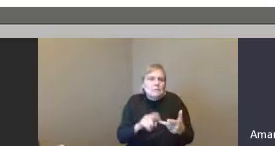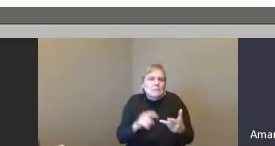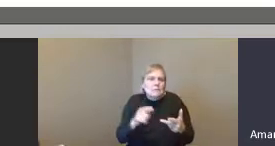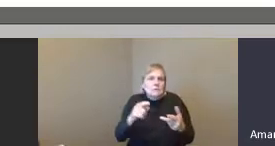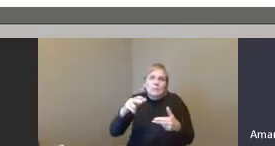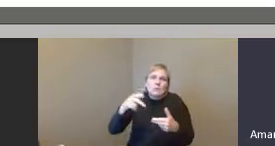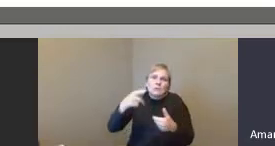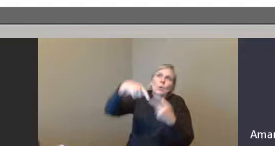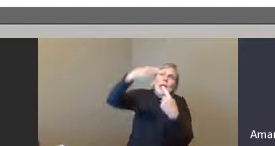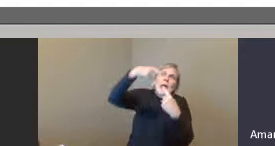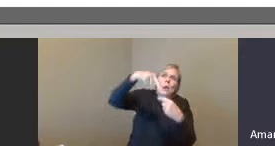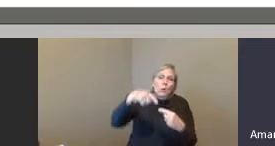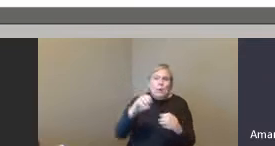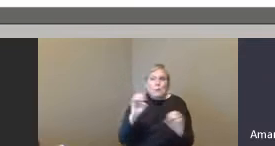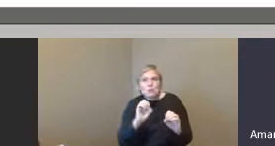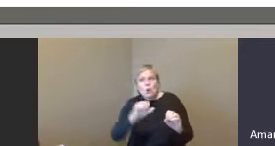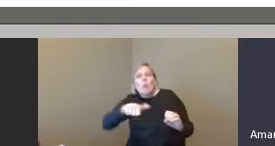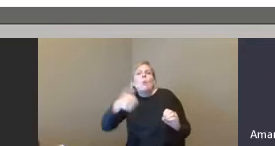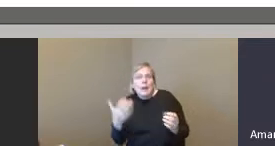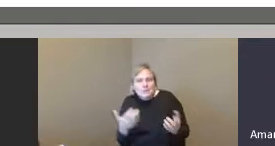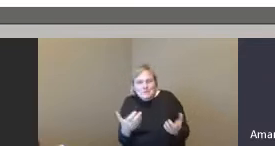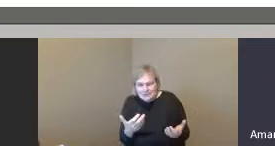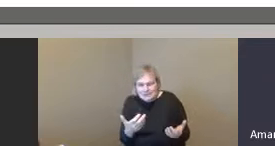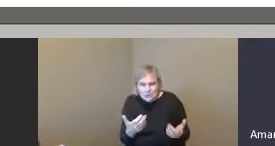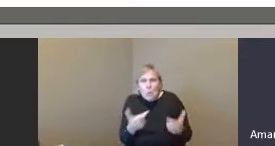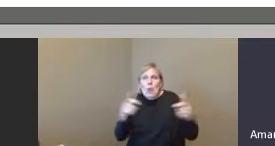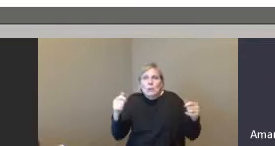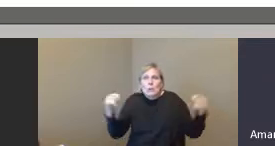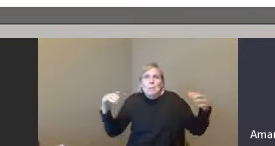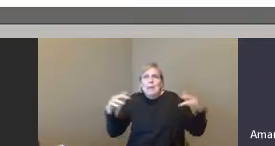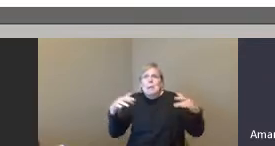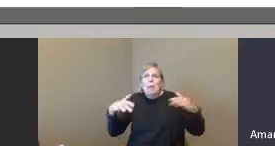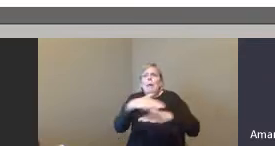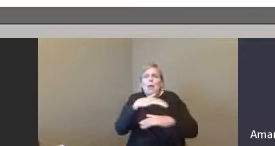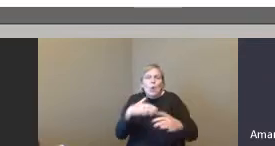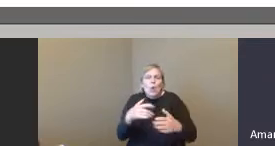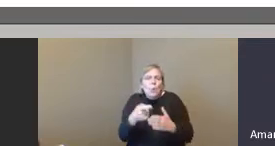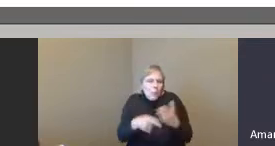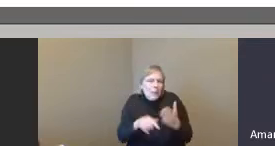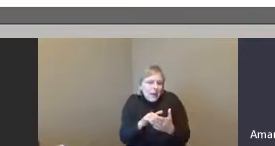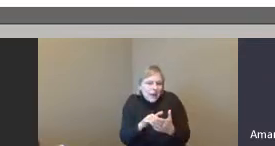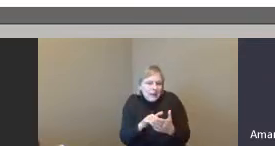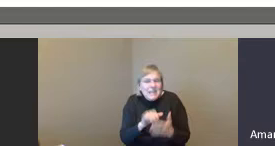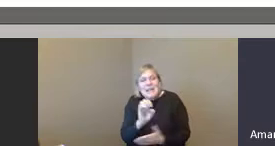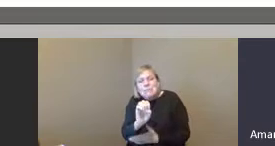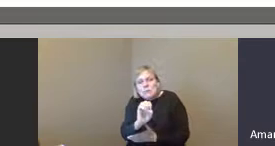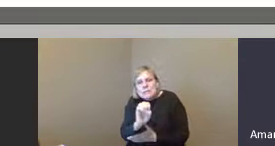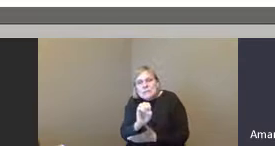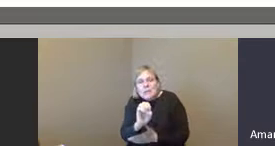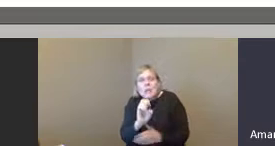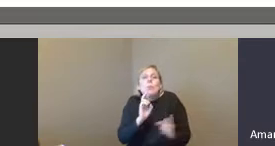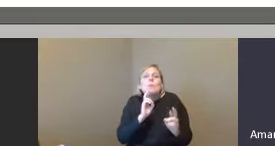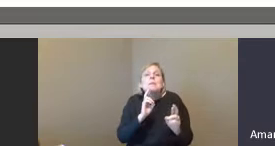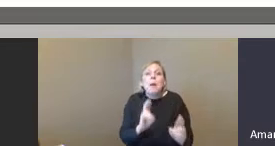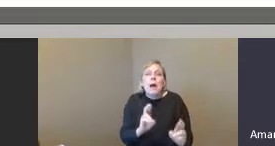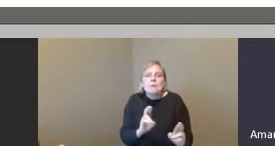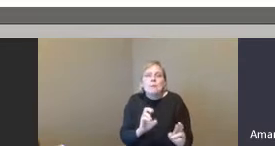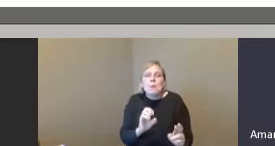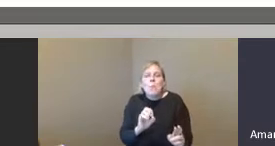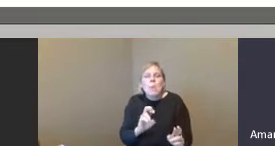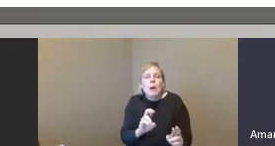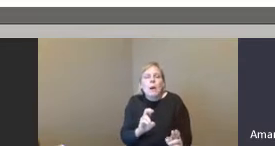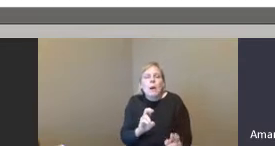tornado, emergency, or otherwise, or even just a large group of people convening, what that emergency response